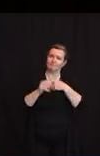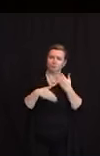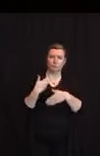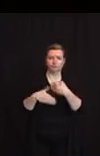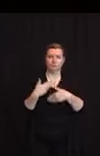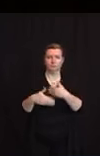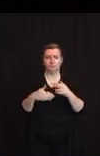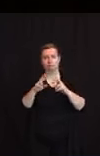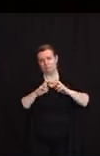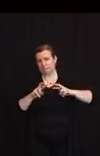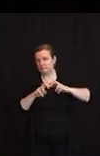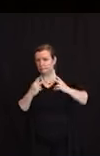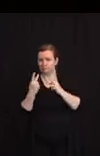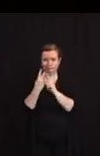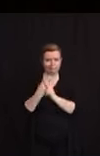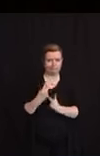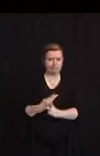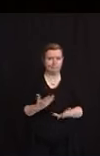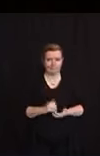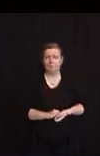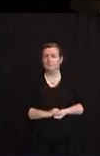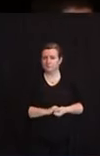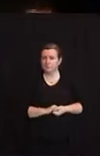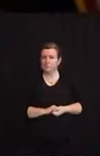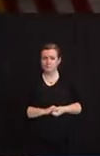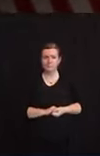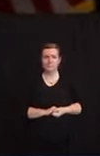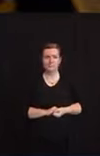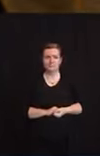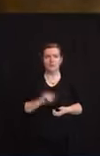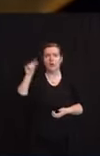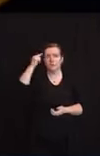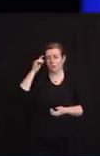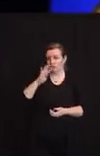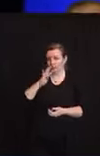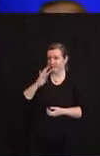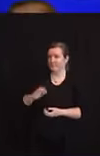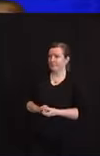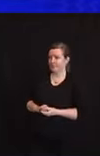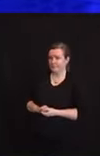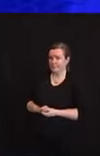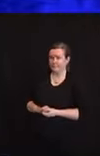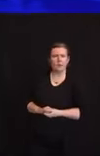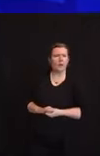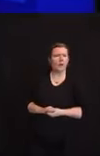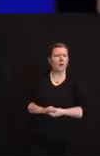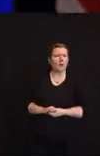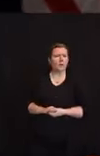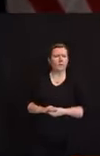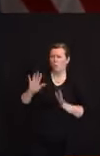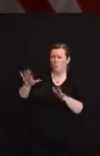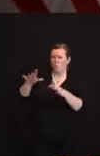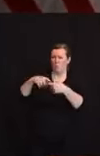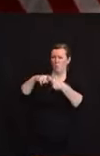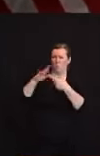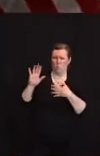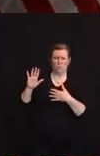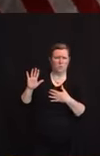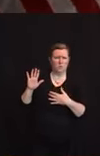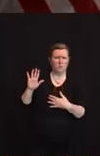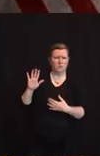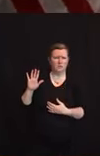on the health department end. As we go, we're going to go back up. Do you have a question, sir? Yes. Before we get to you, though, just to underscore what Christina